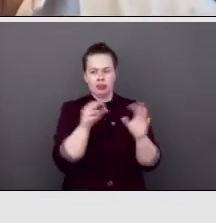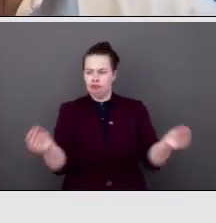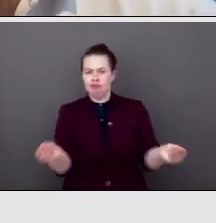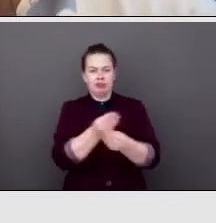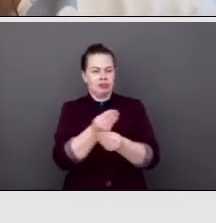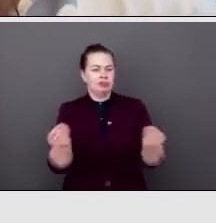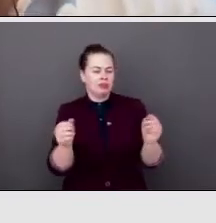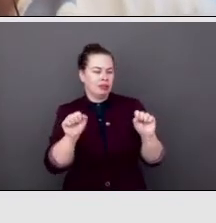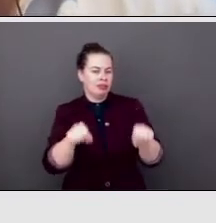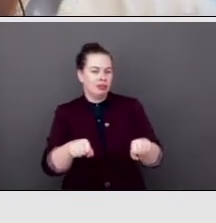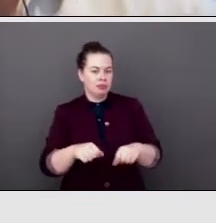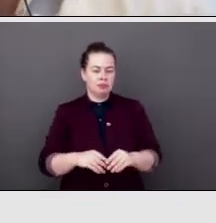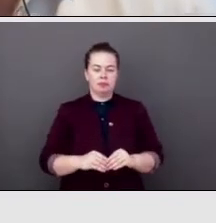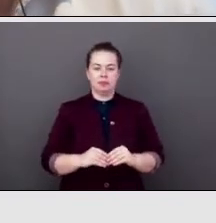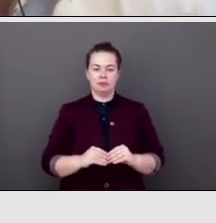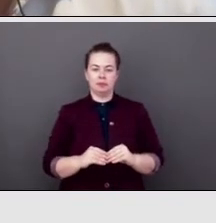exchange.